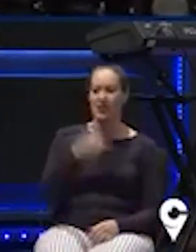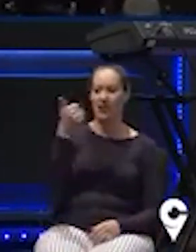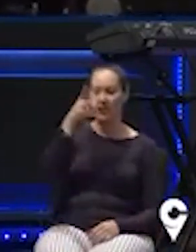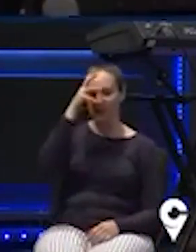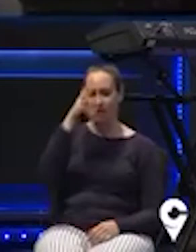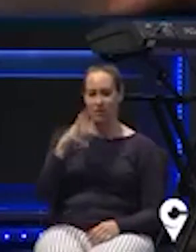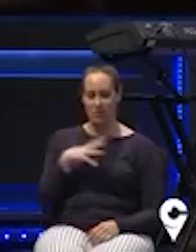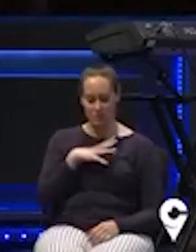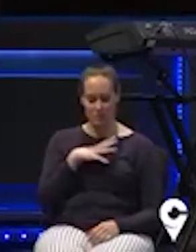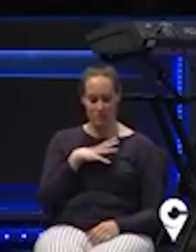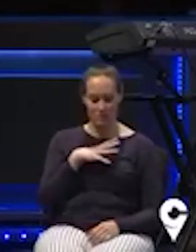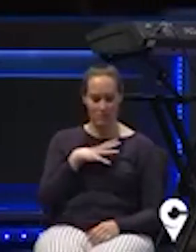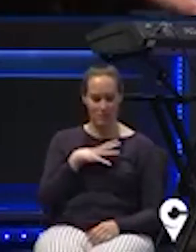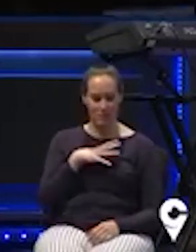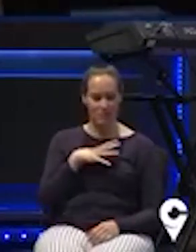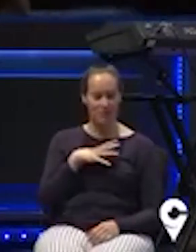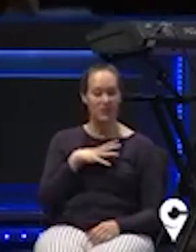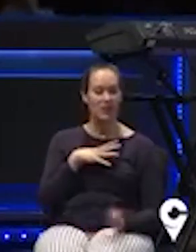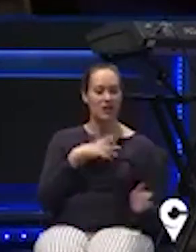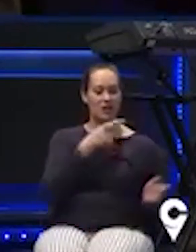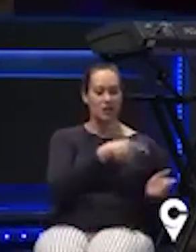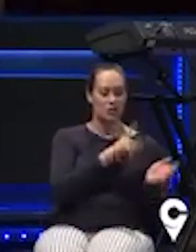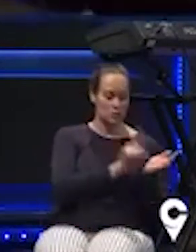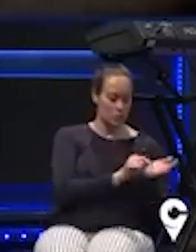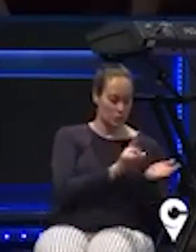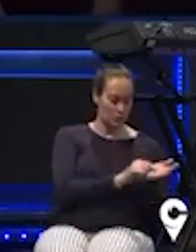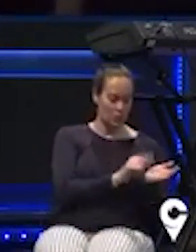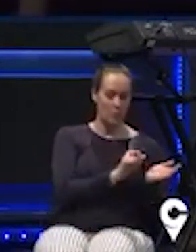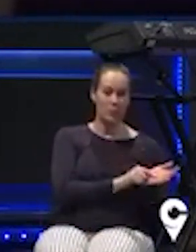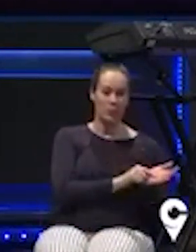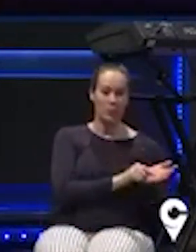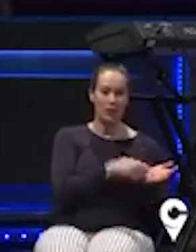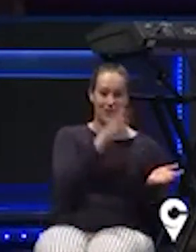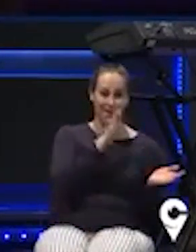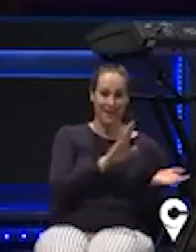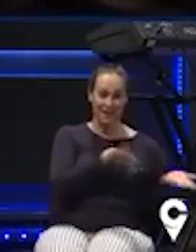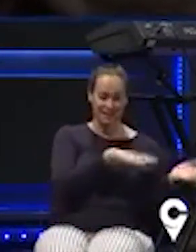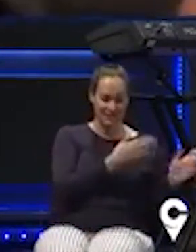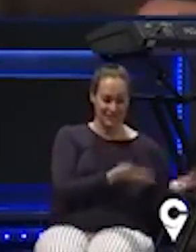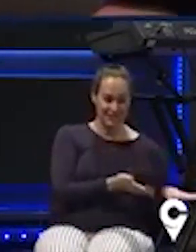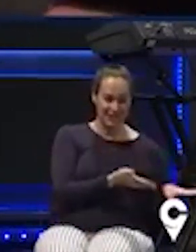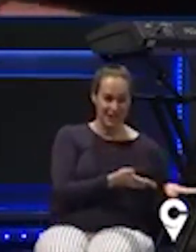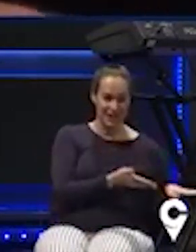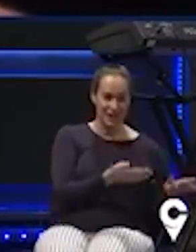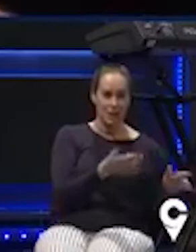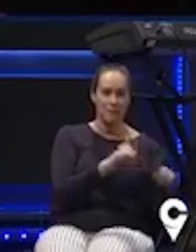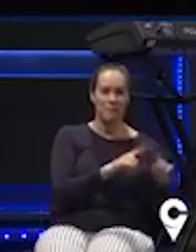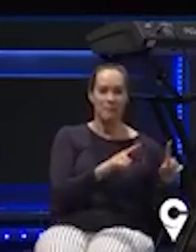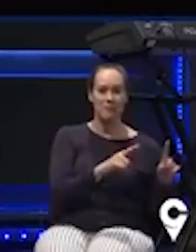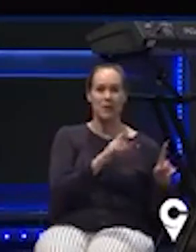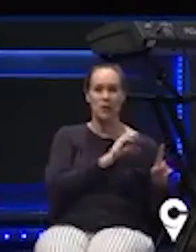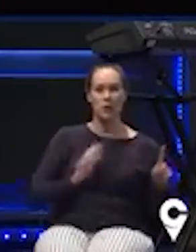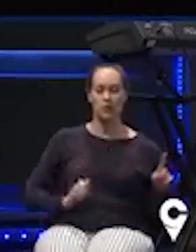and the same printing press that printed his philosophy that God is dead was printing Bibles 140 years ago.